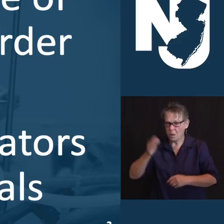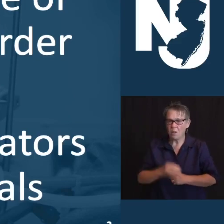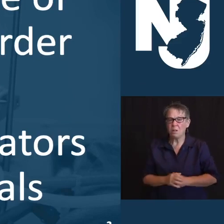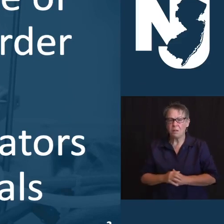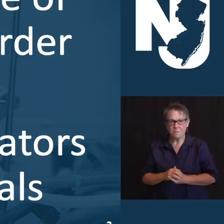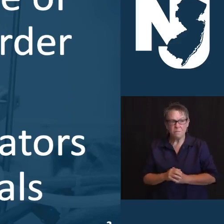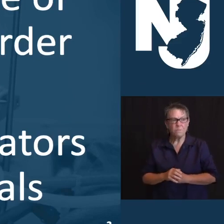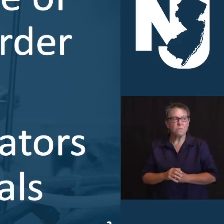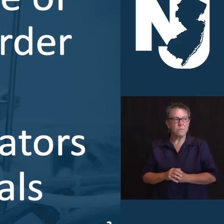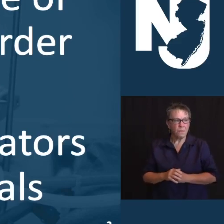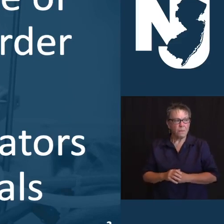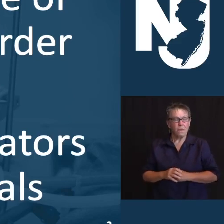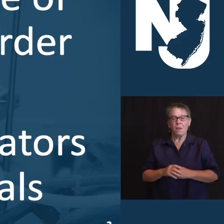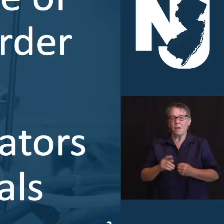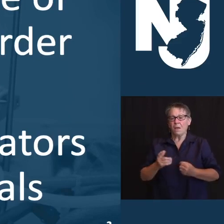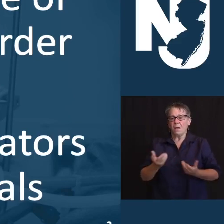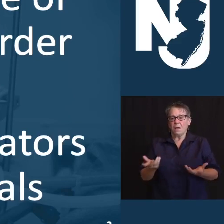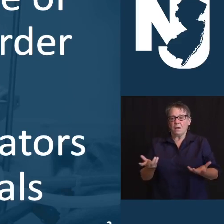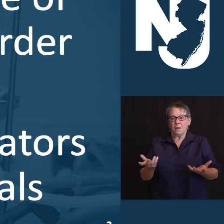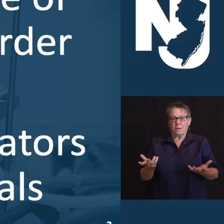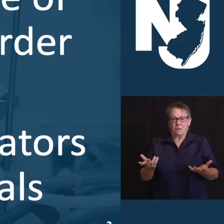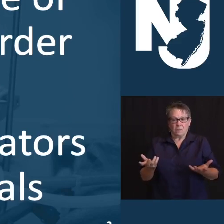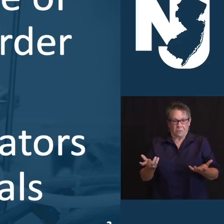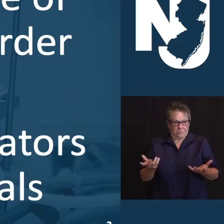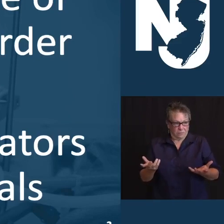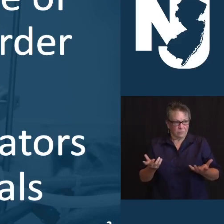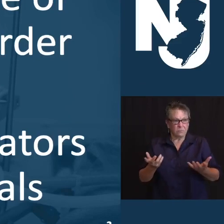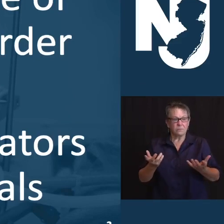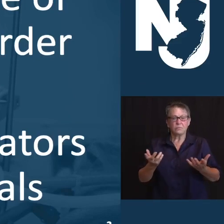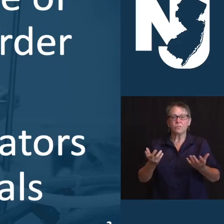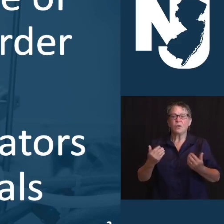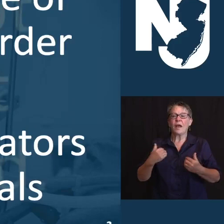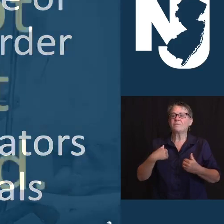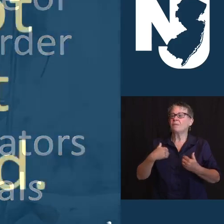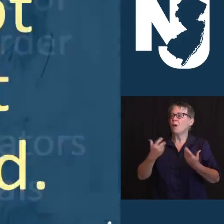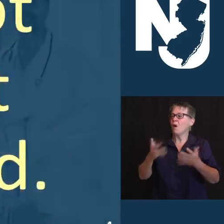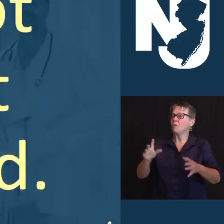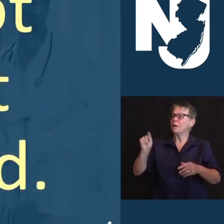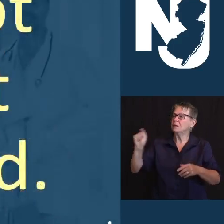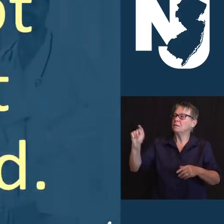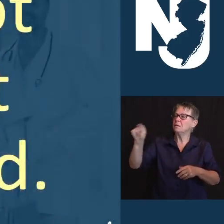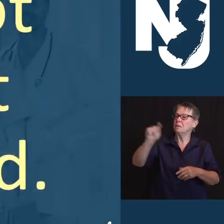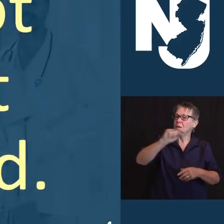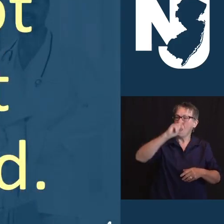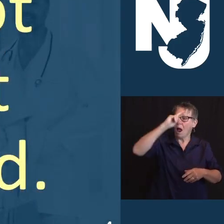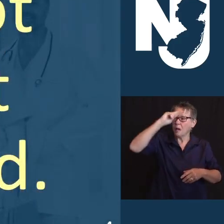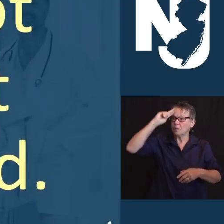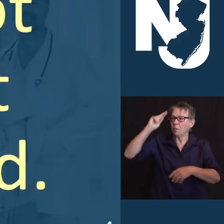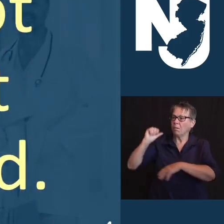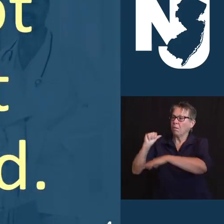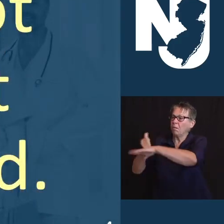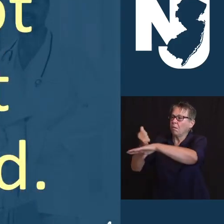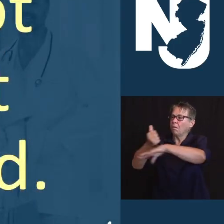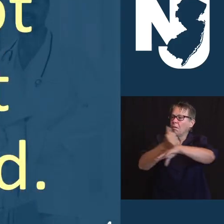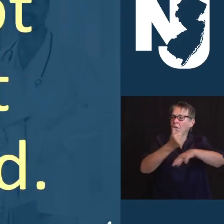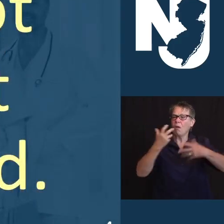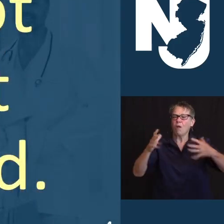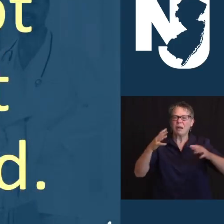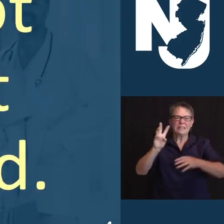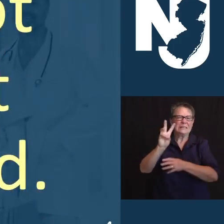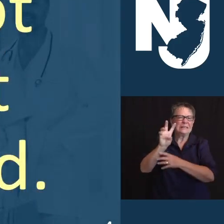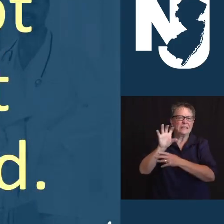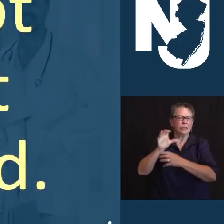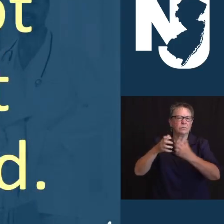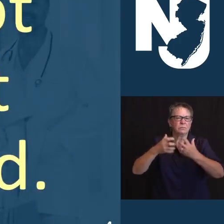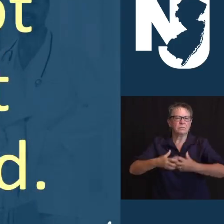about 600 ventilators in our hospitals. Building this stockpile is how we've been working to protect against